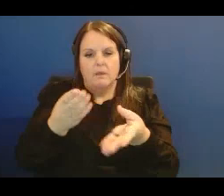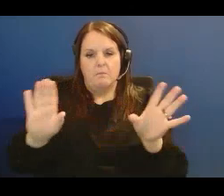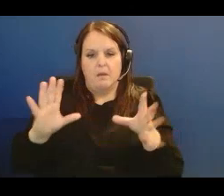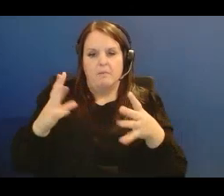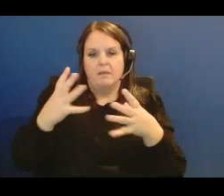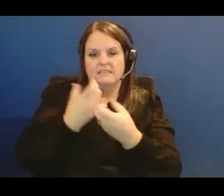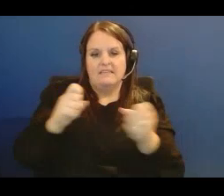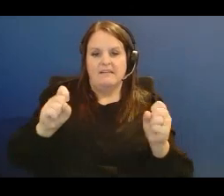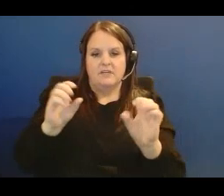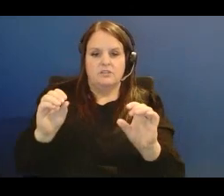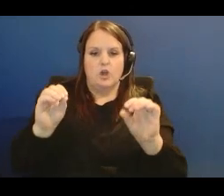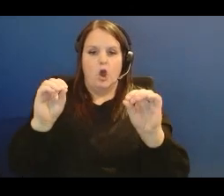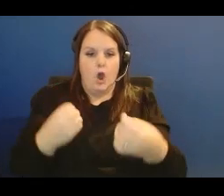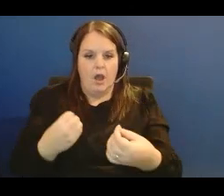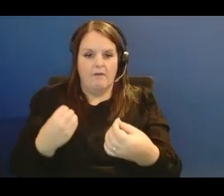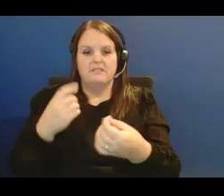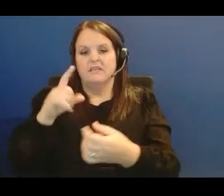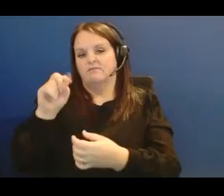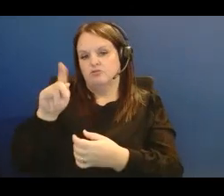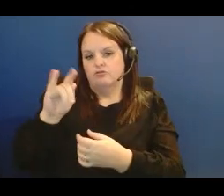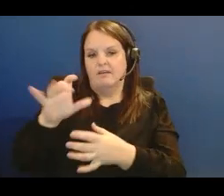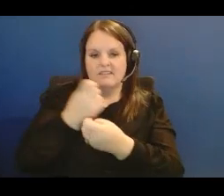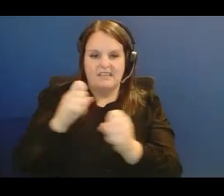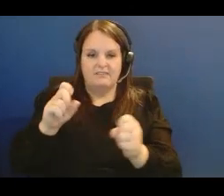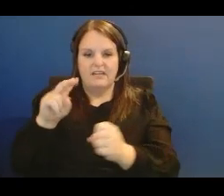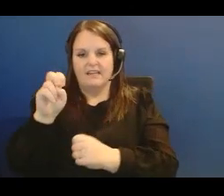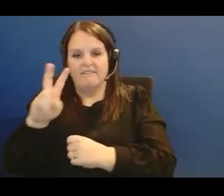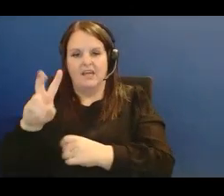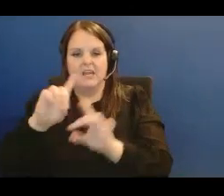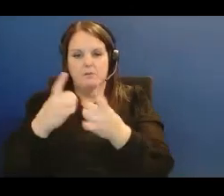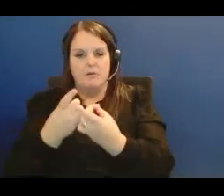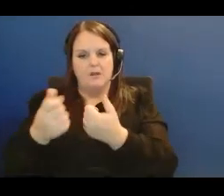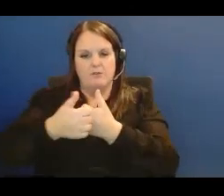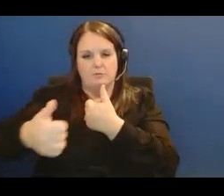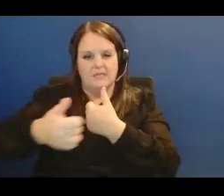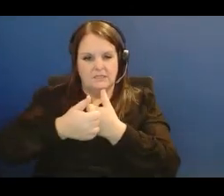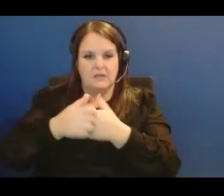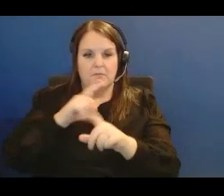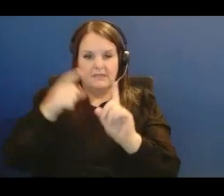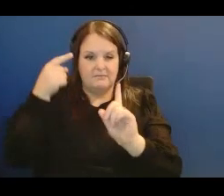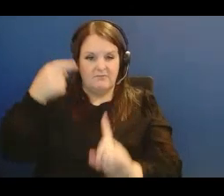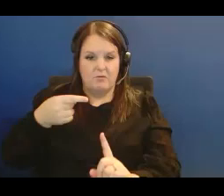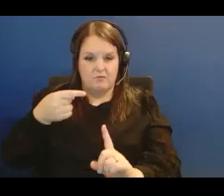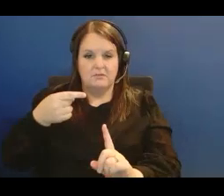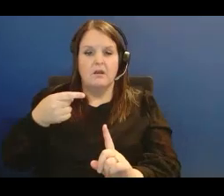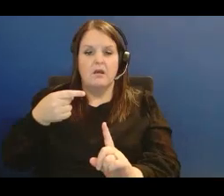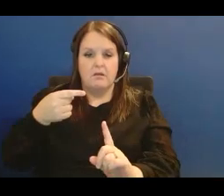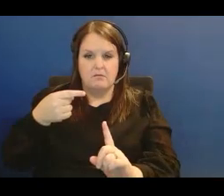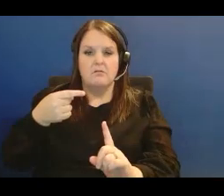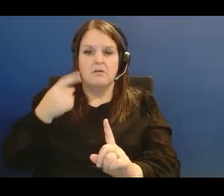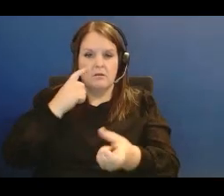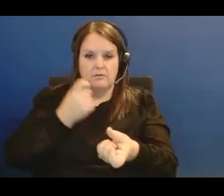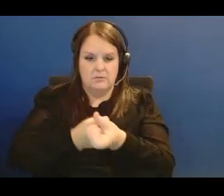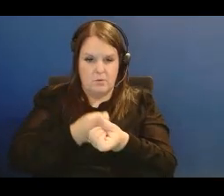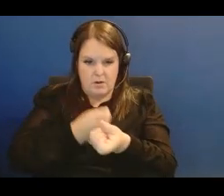Safety and the Nevada Department of Transportation. Specifically, what we're focused on is